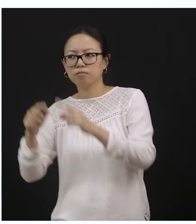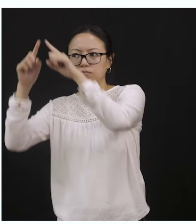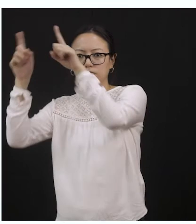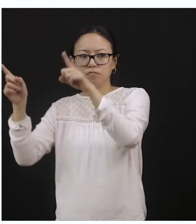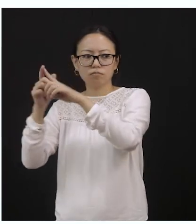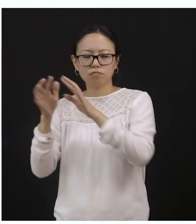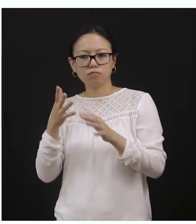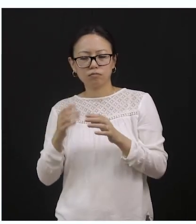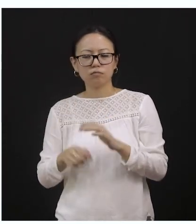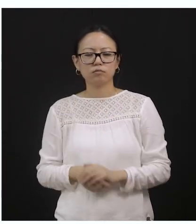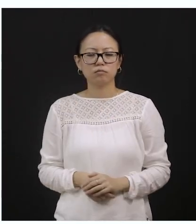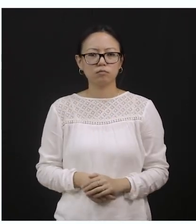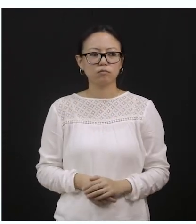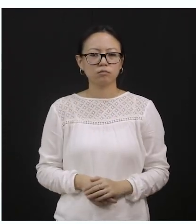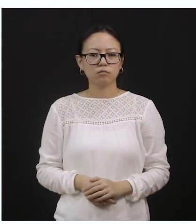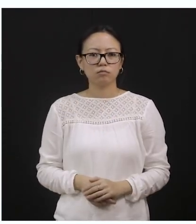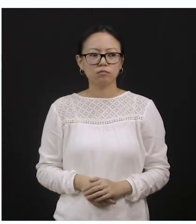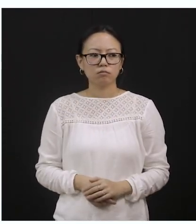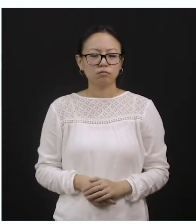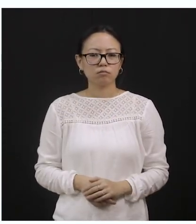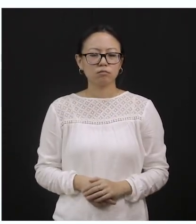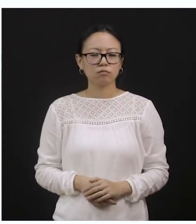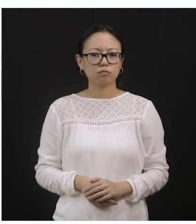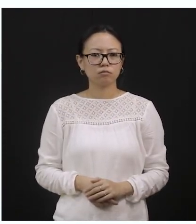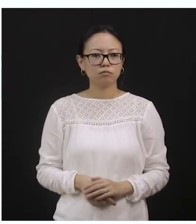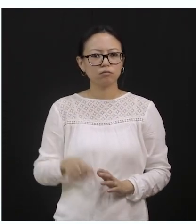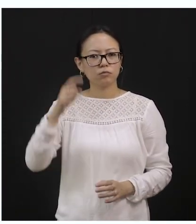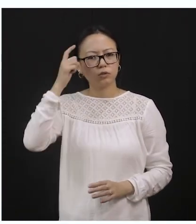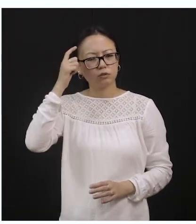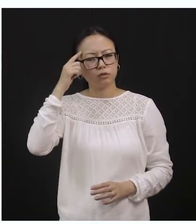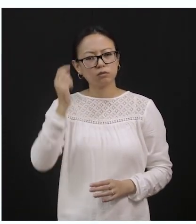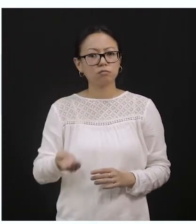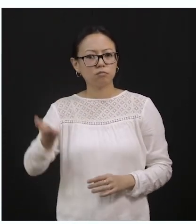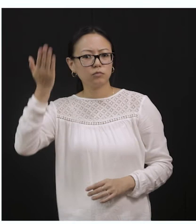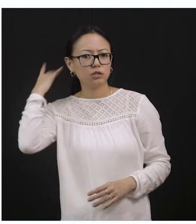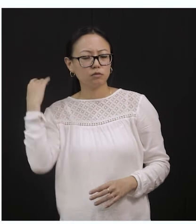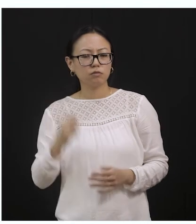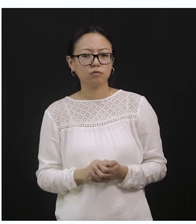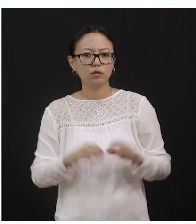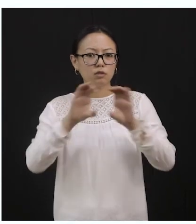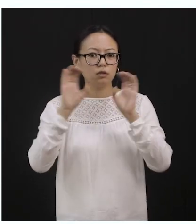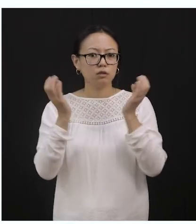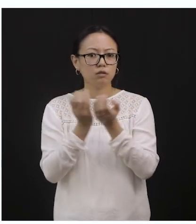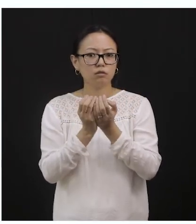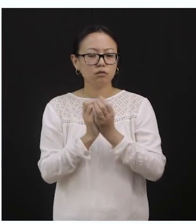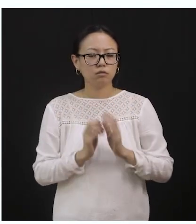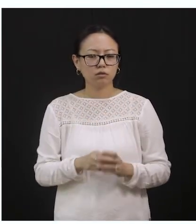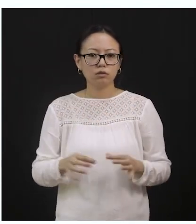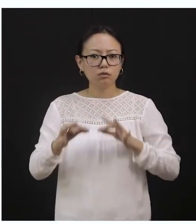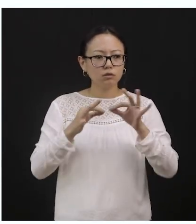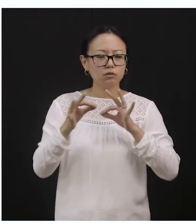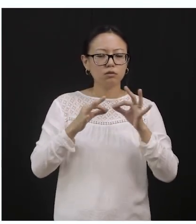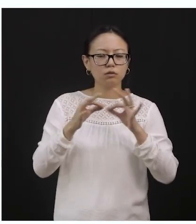we have already discussed in the classroom. In a sense, I've already explained this to you. All right. So now, by now, you already got the